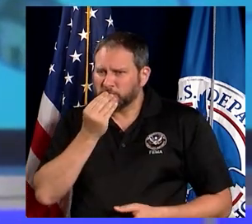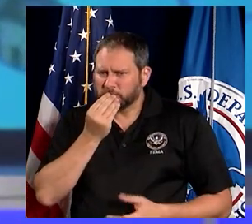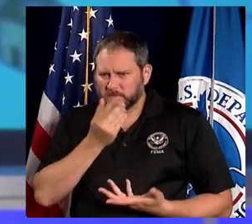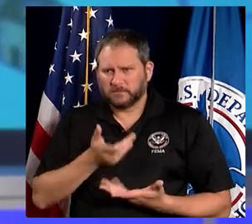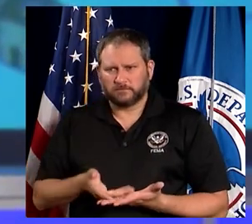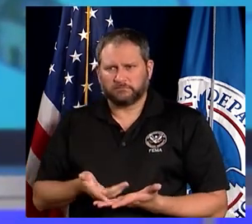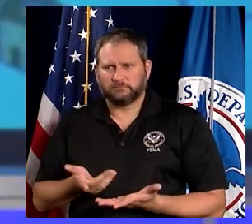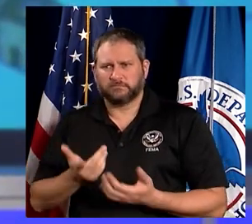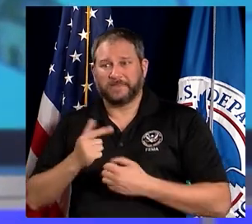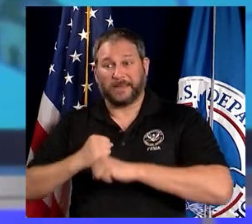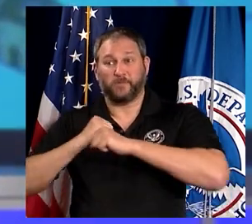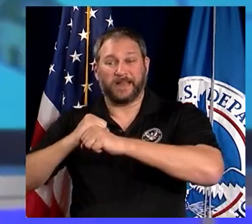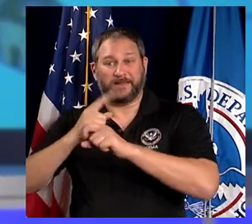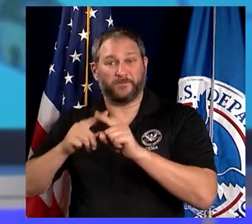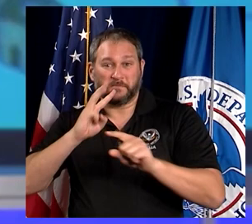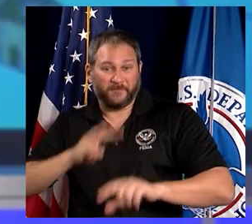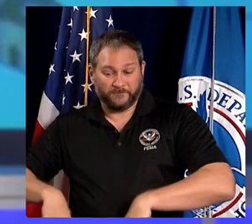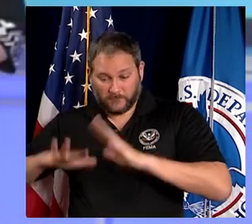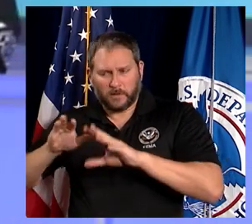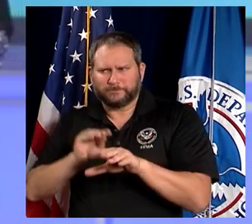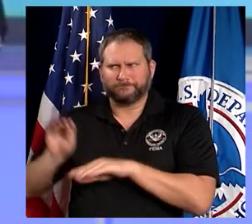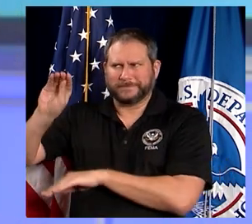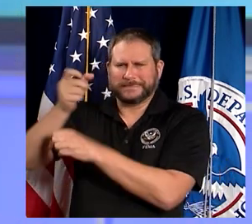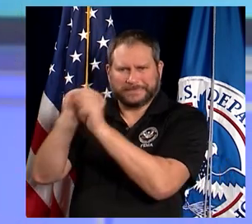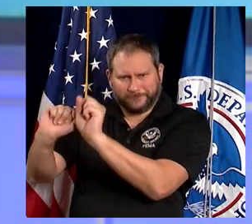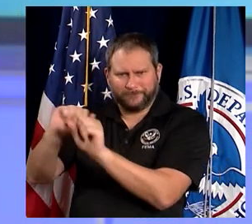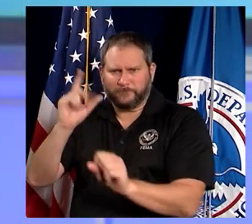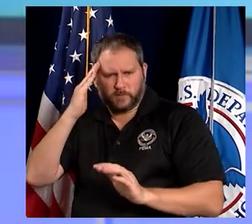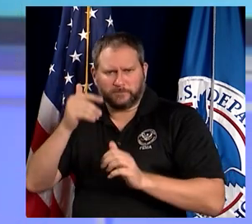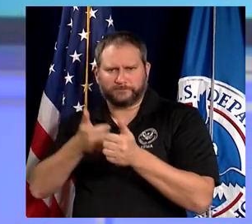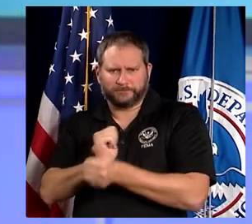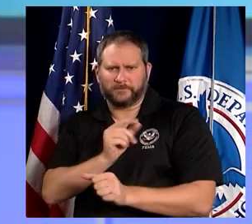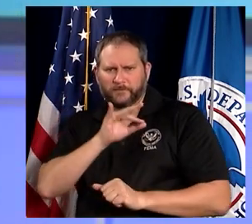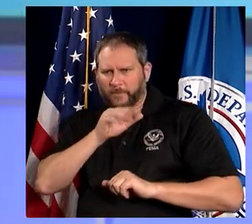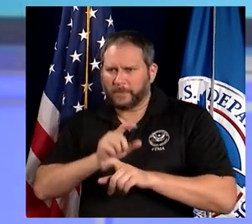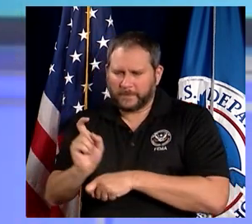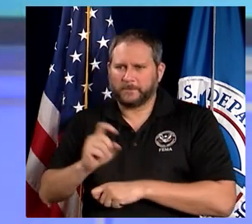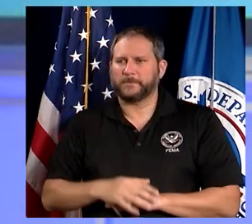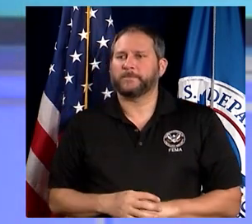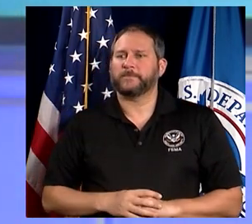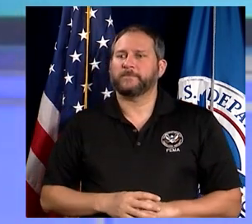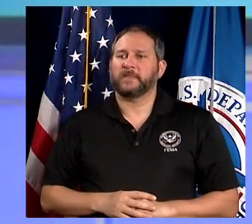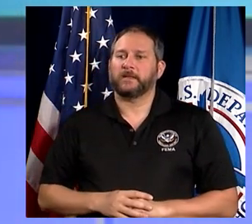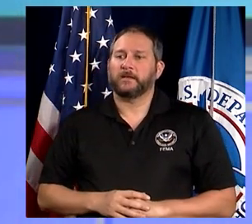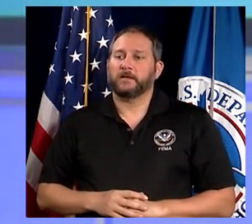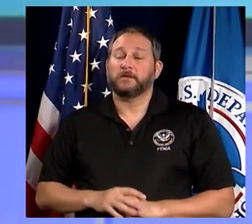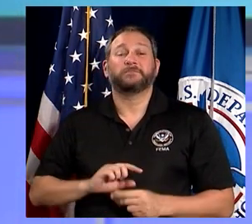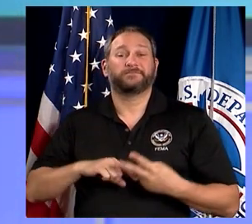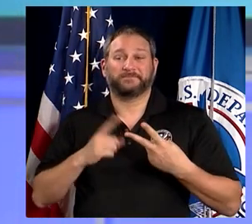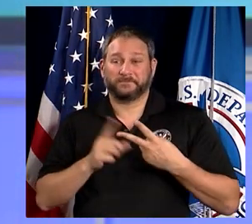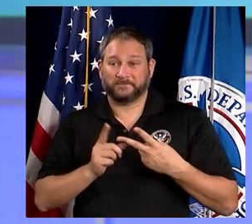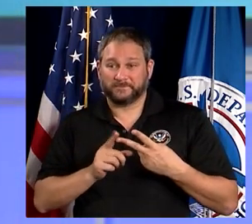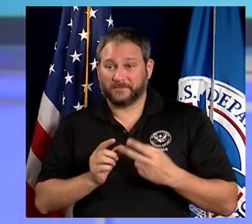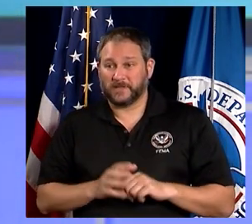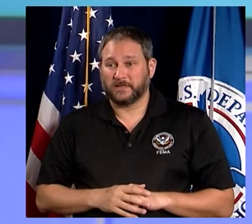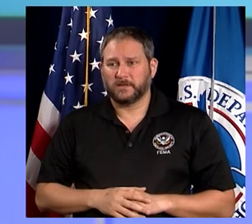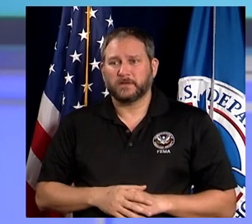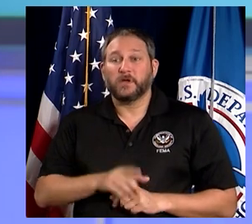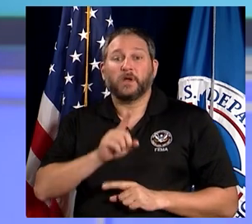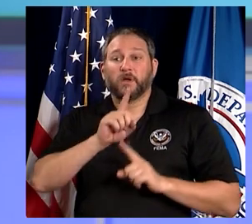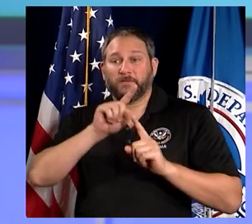them from floodwaters if you're in a flooding event. Second, responders could work with communities to